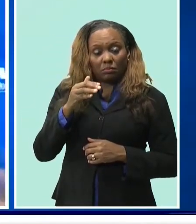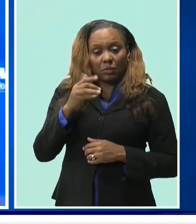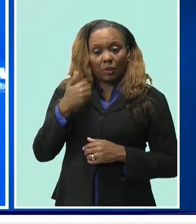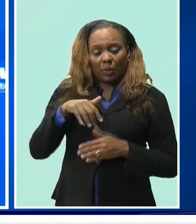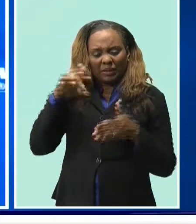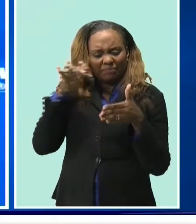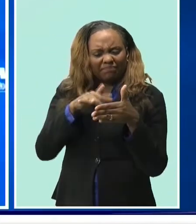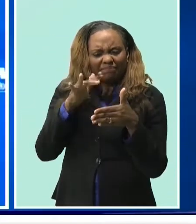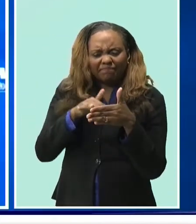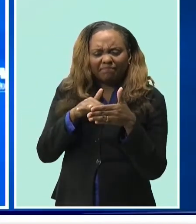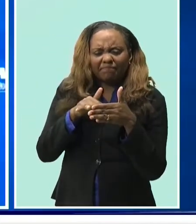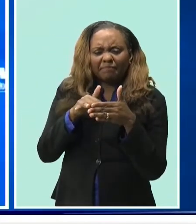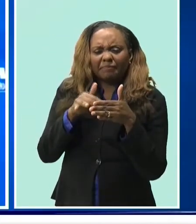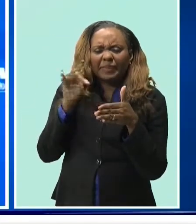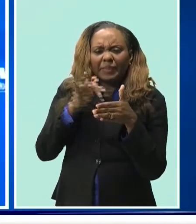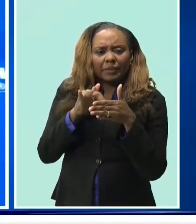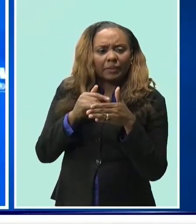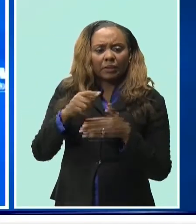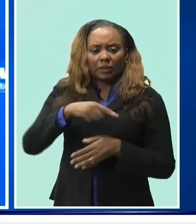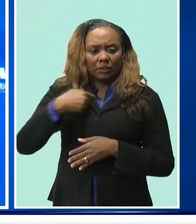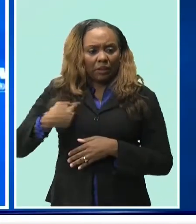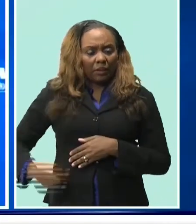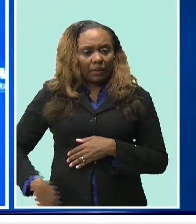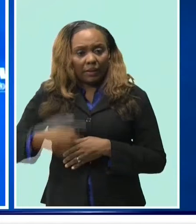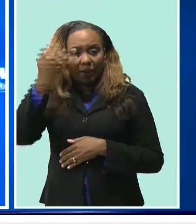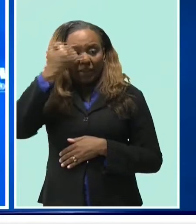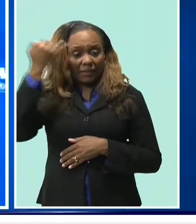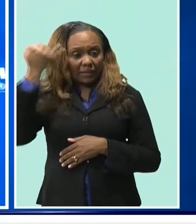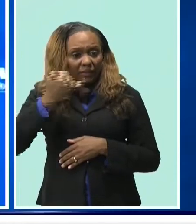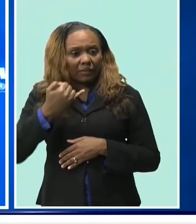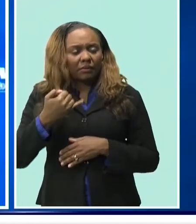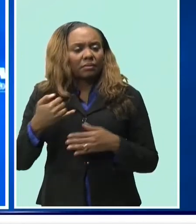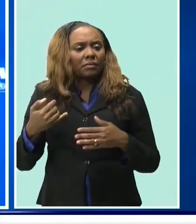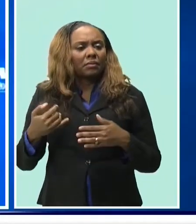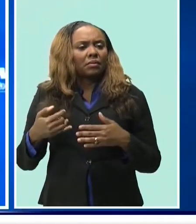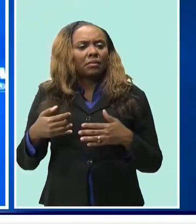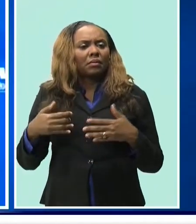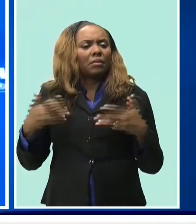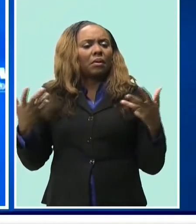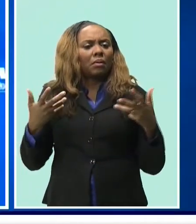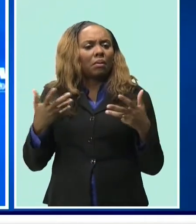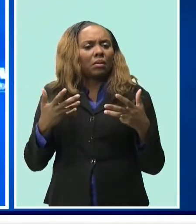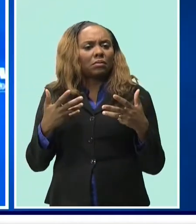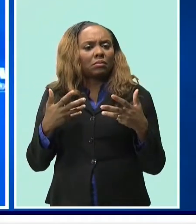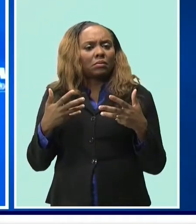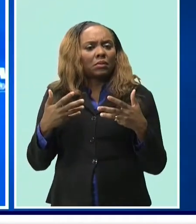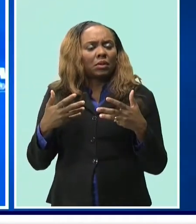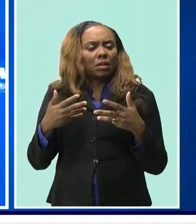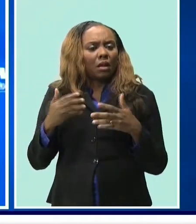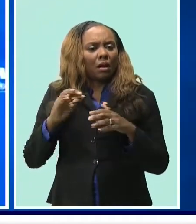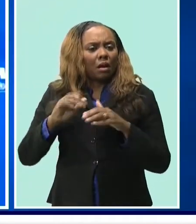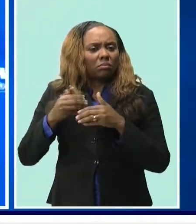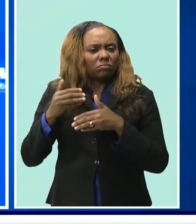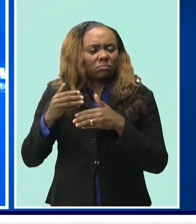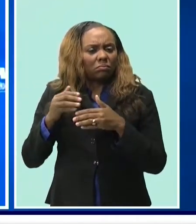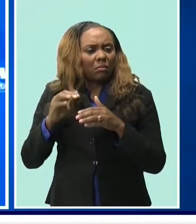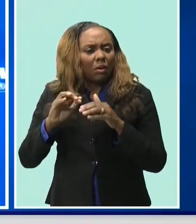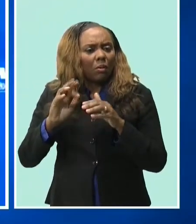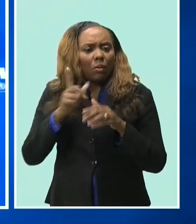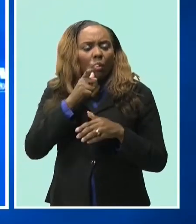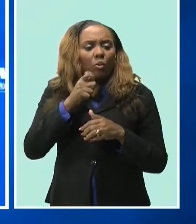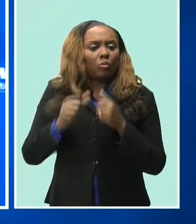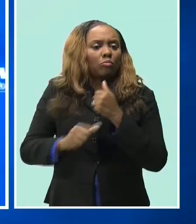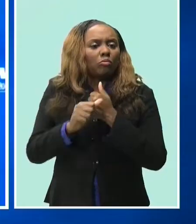Italy, other places, what is the trend of this infection? Who do have higher risk of